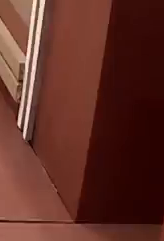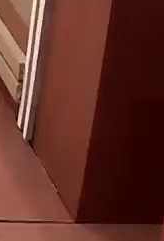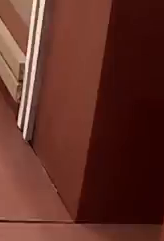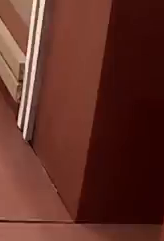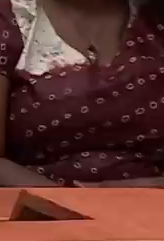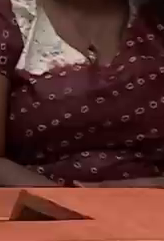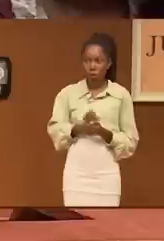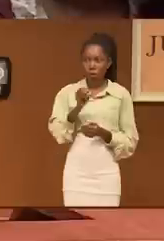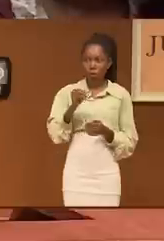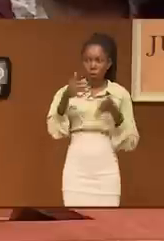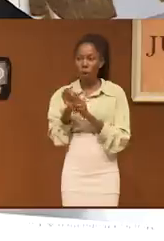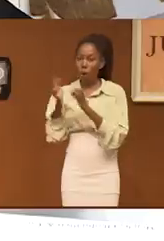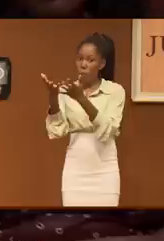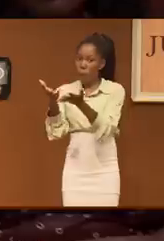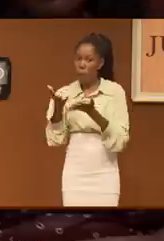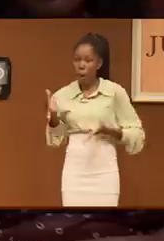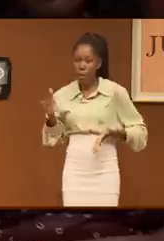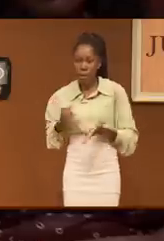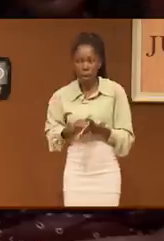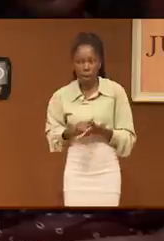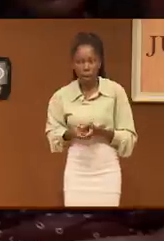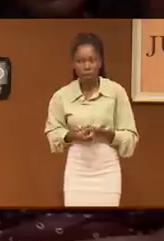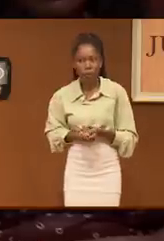75,000. Is that how much? Is that the amount you are owing?